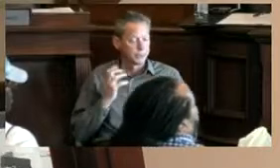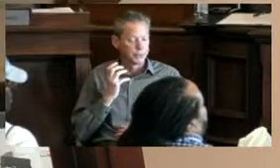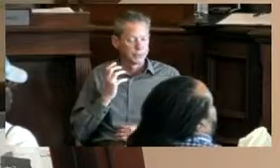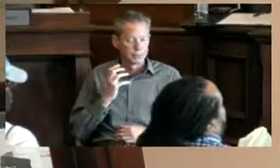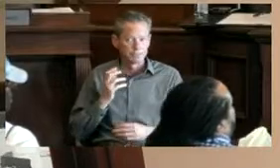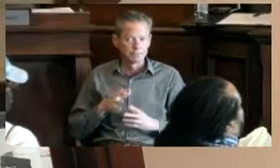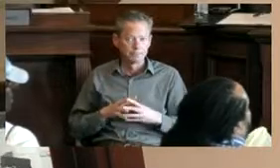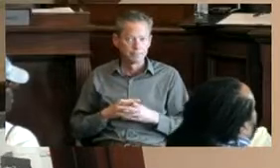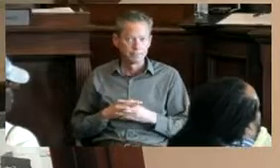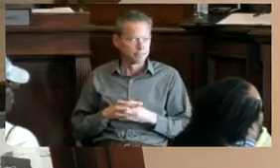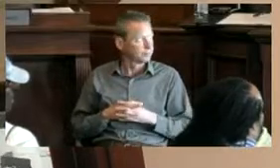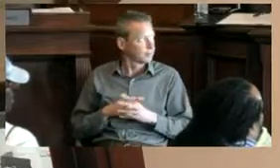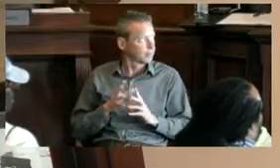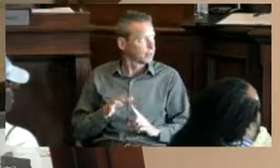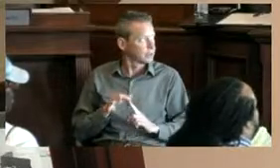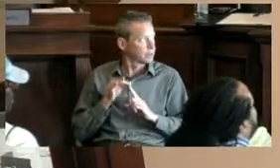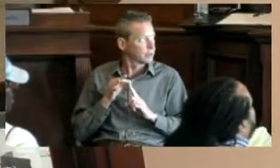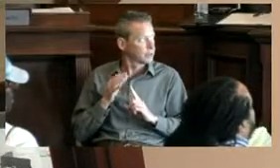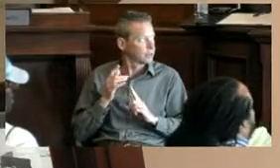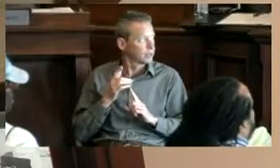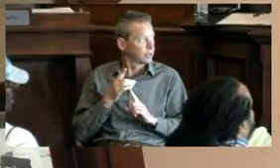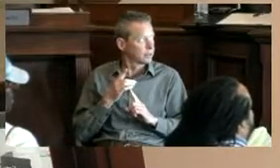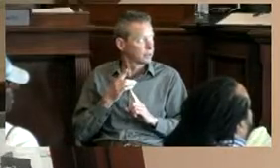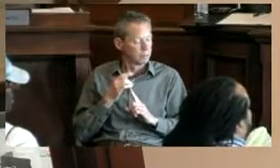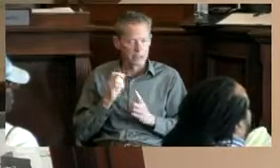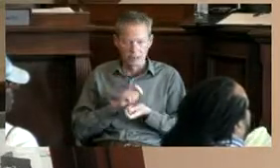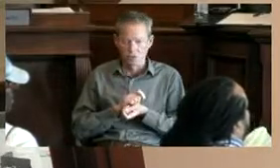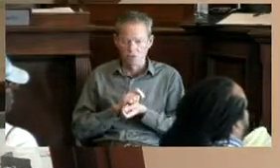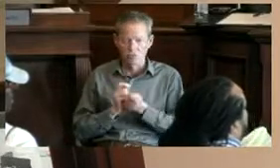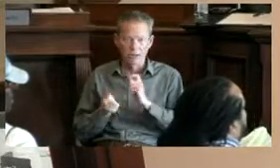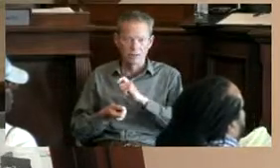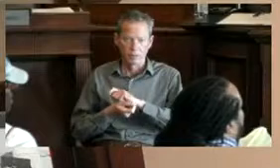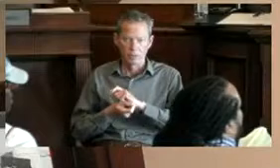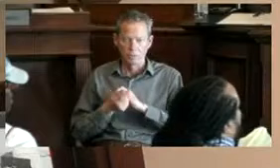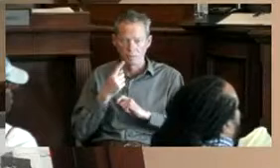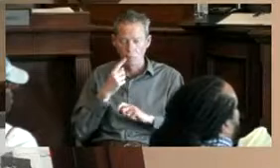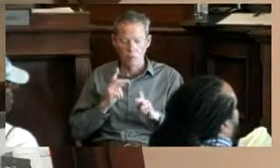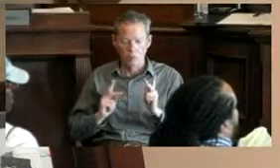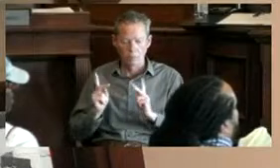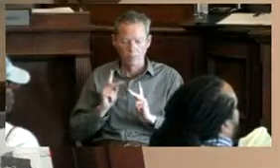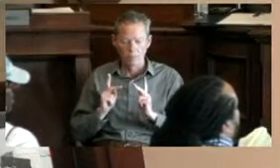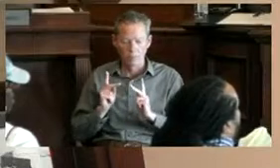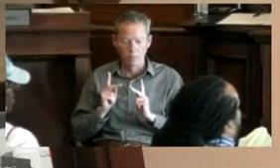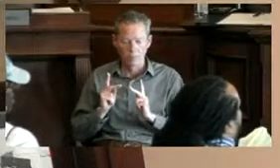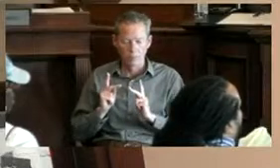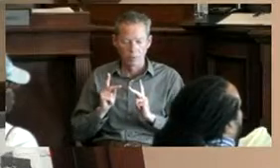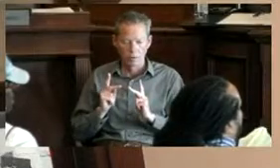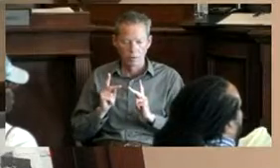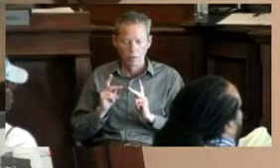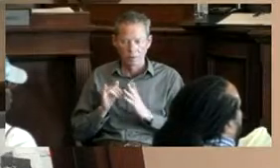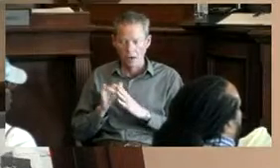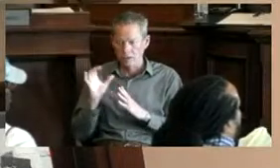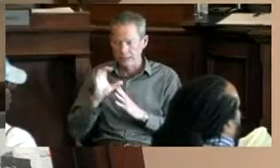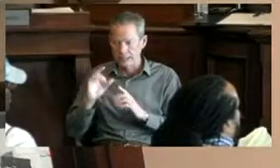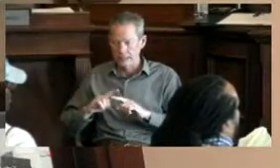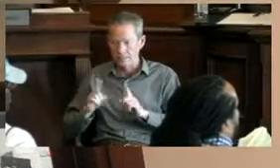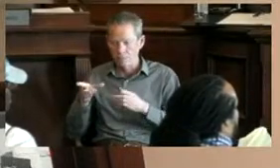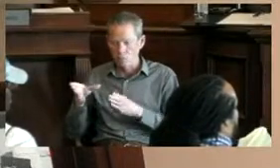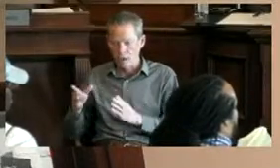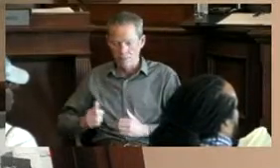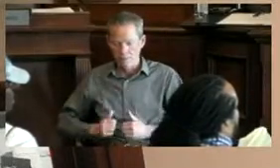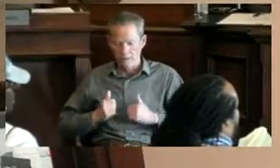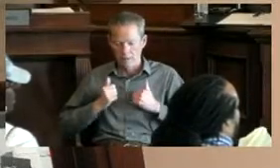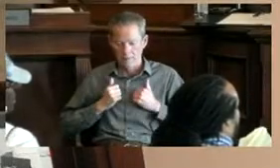it, especially since this is like transformational for those who, you know, see cannabis in a different light. My